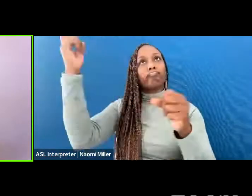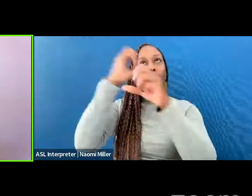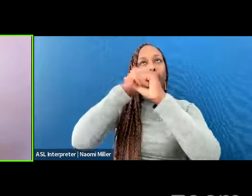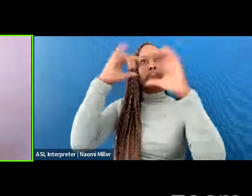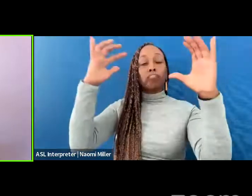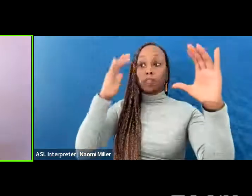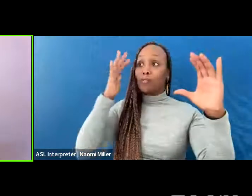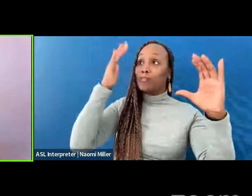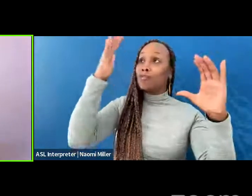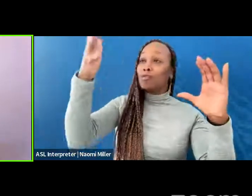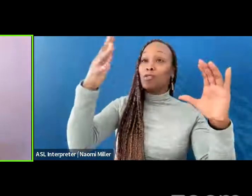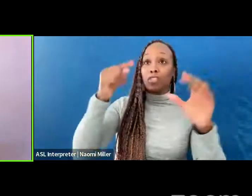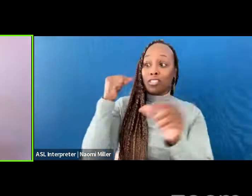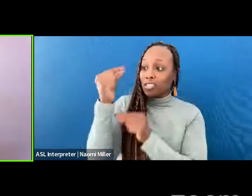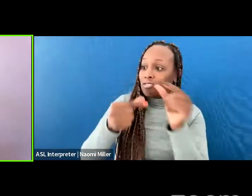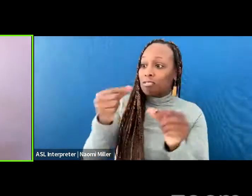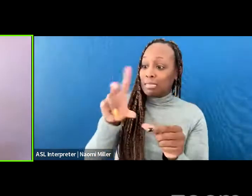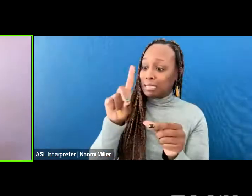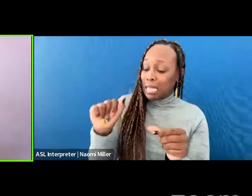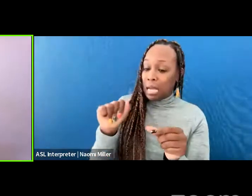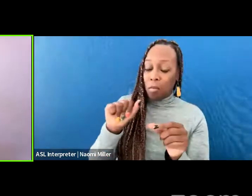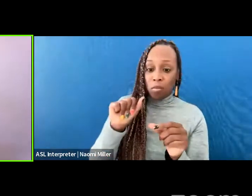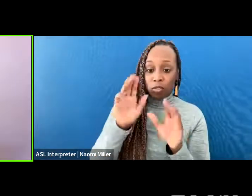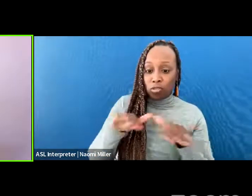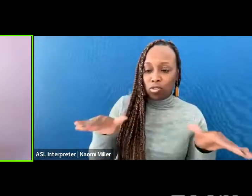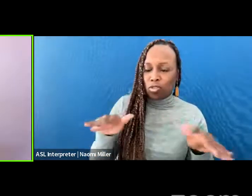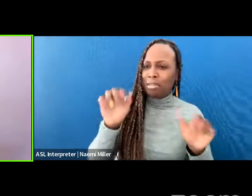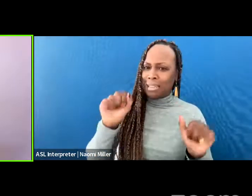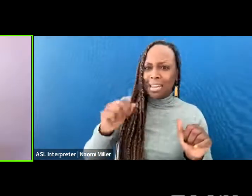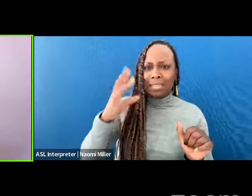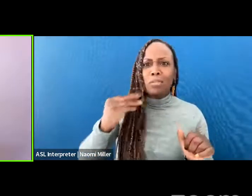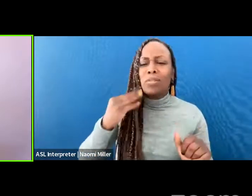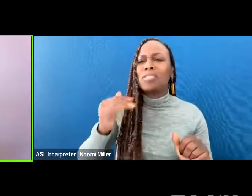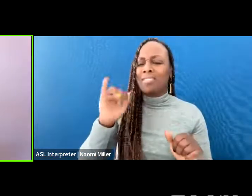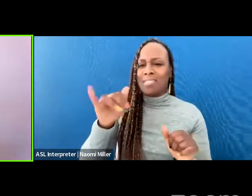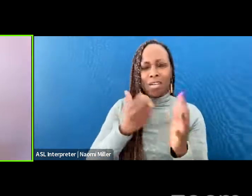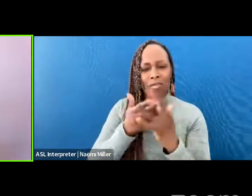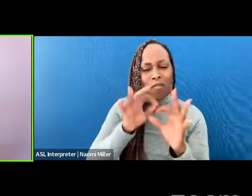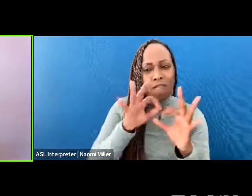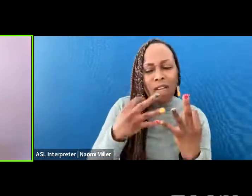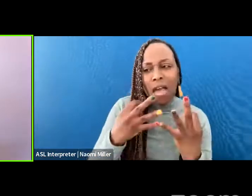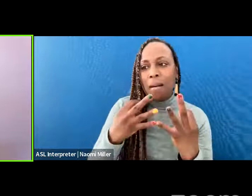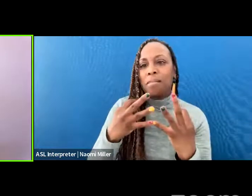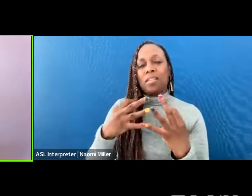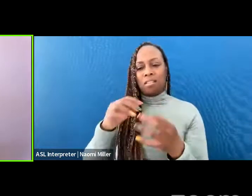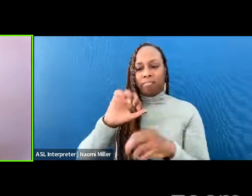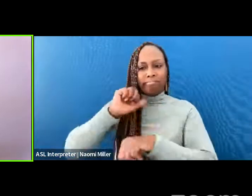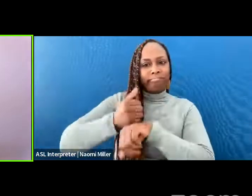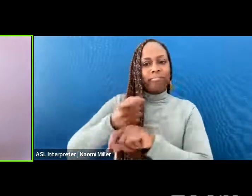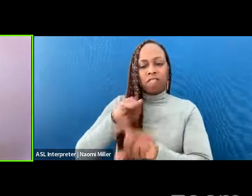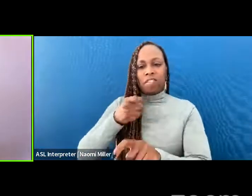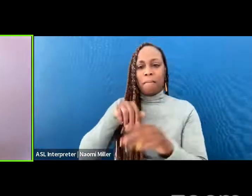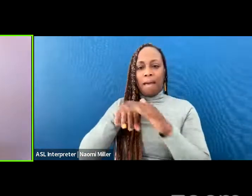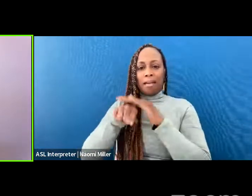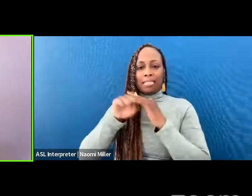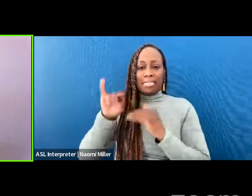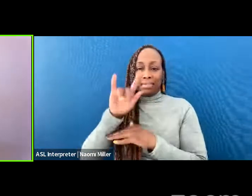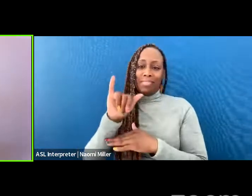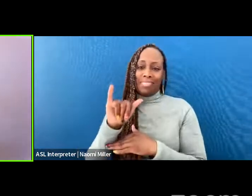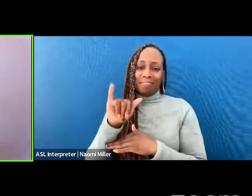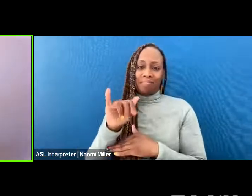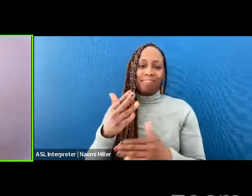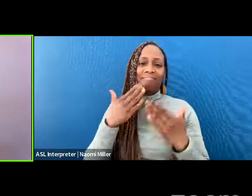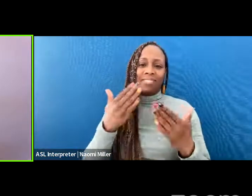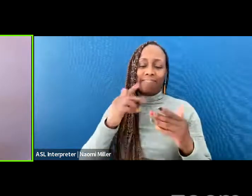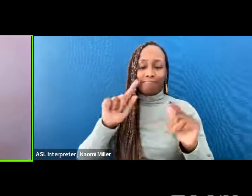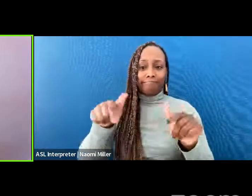disabled belonging born out of family and forged through access intimacy. Thank you very much. I'll turn it back to